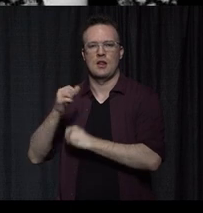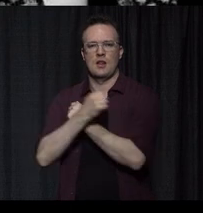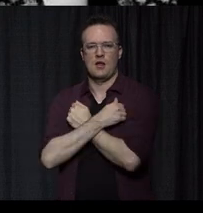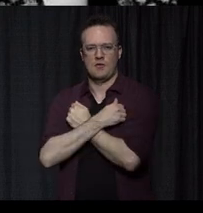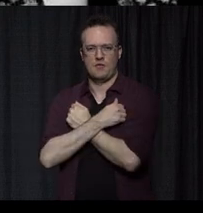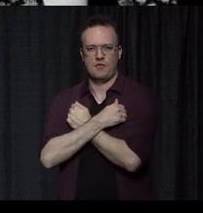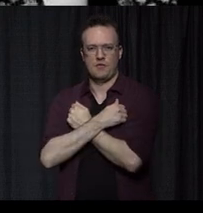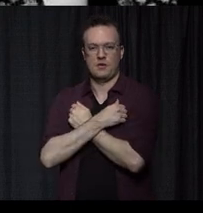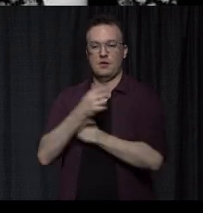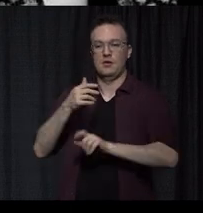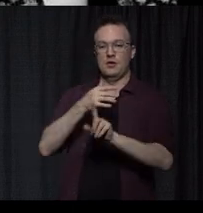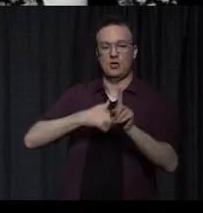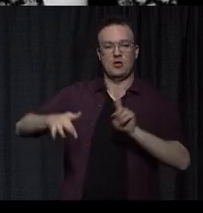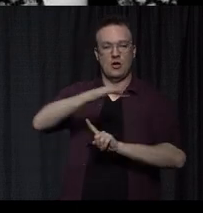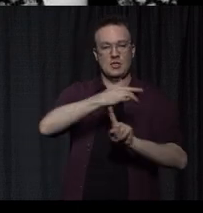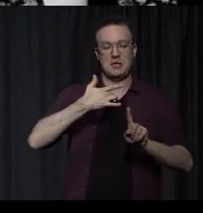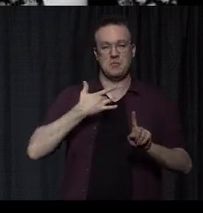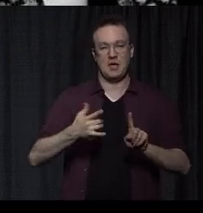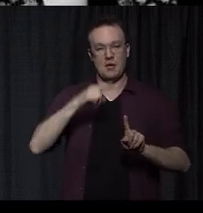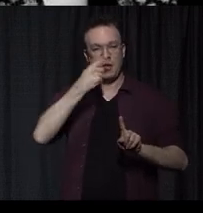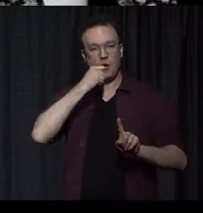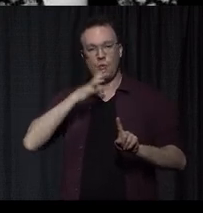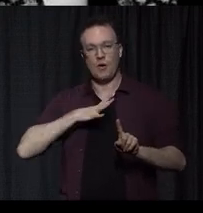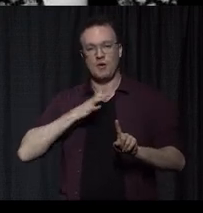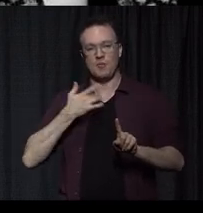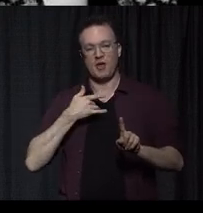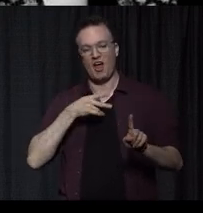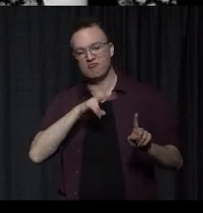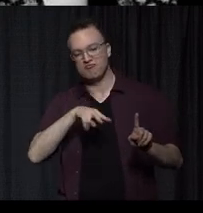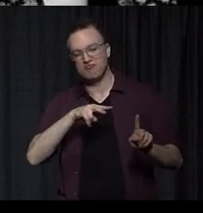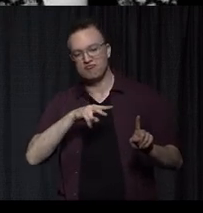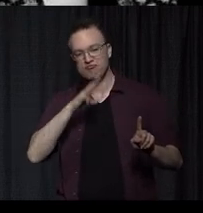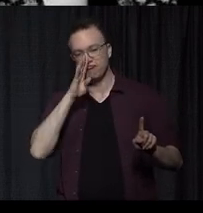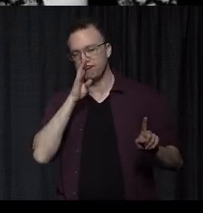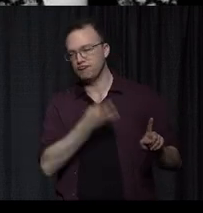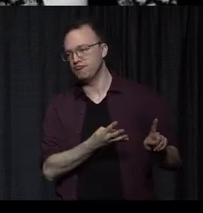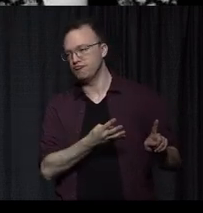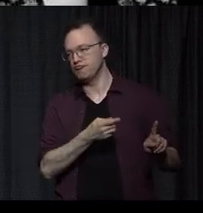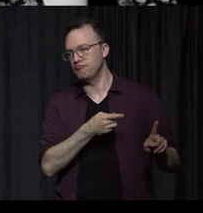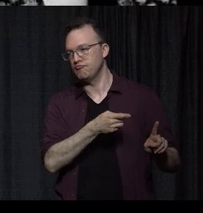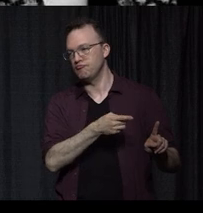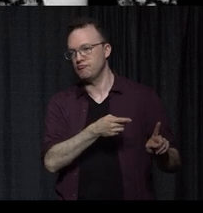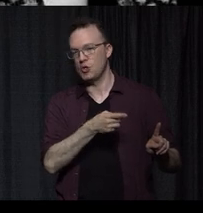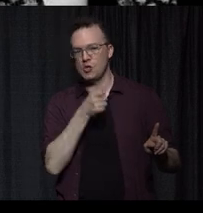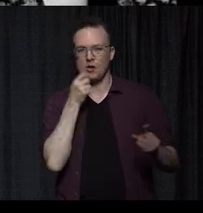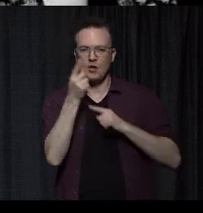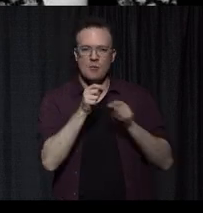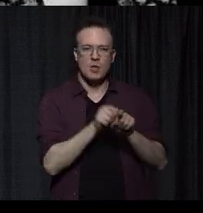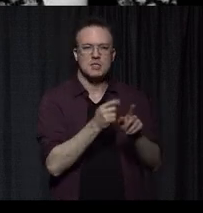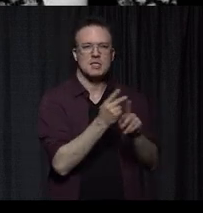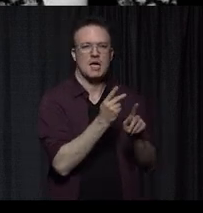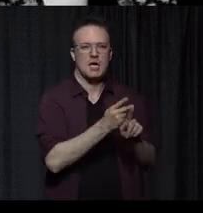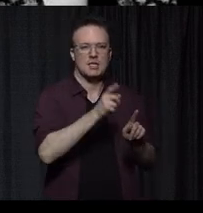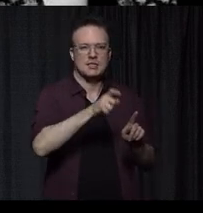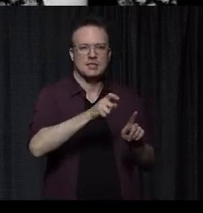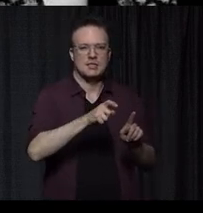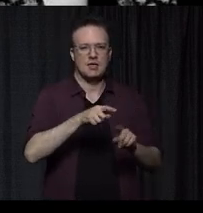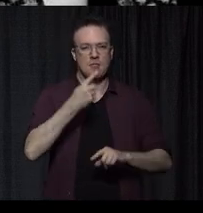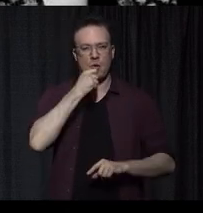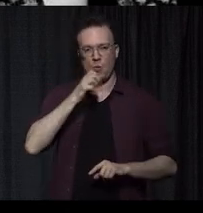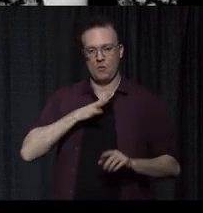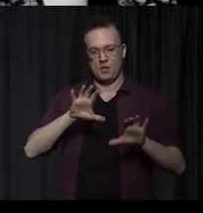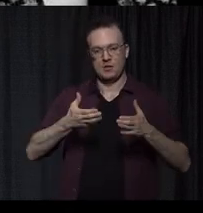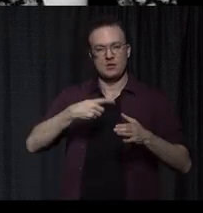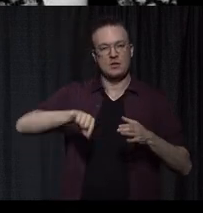a context where Black women are not deemed worthy of attention and care, where Black women